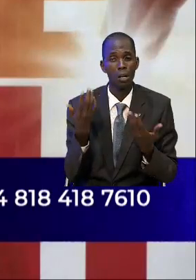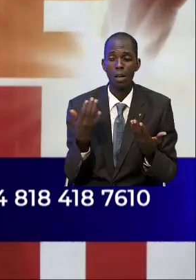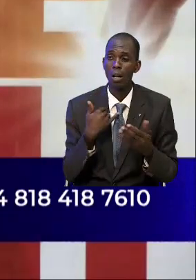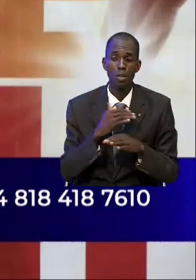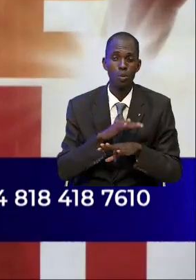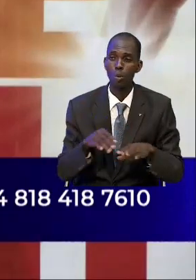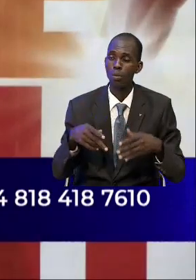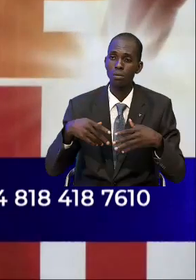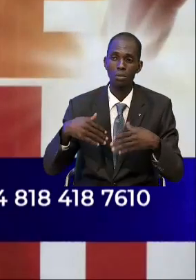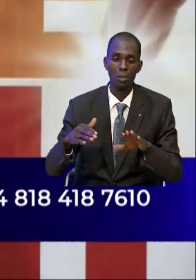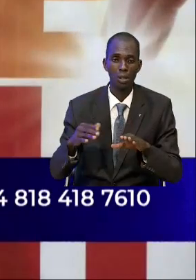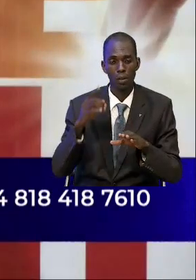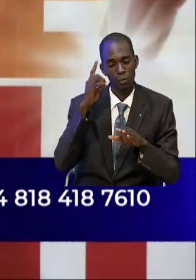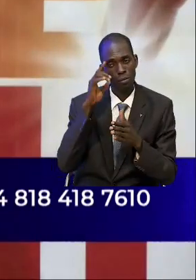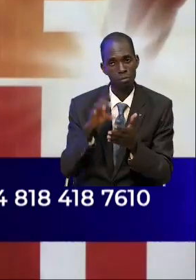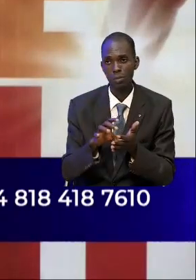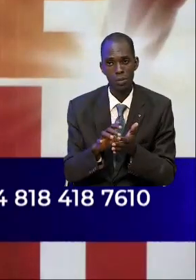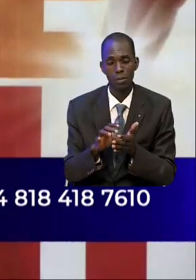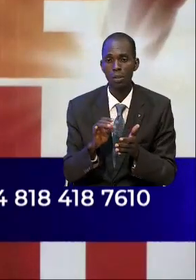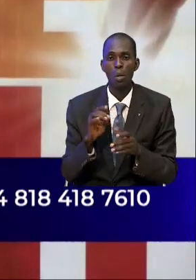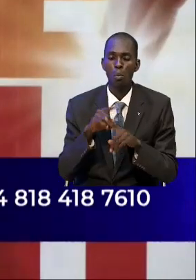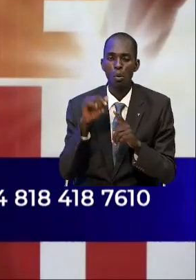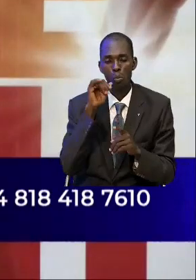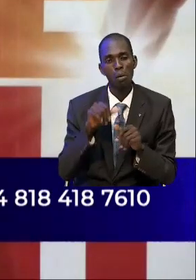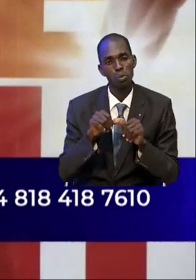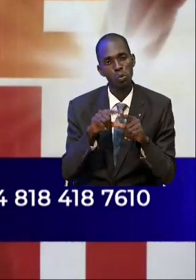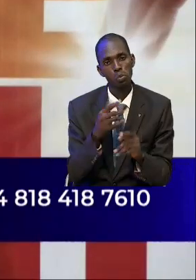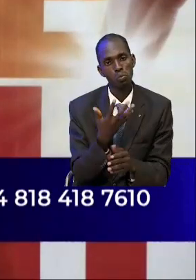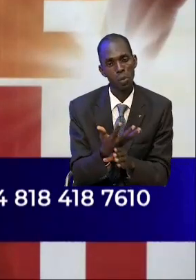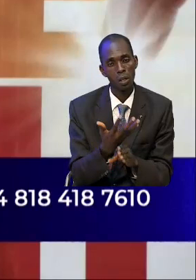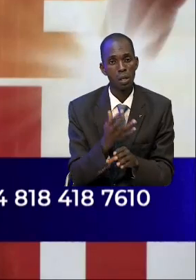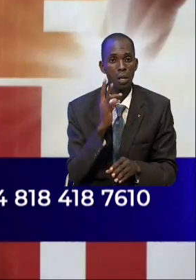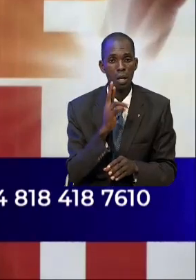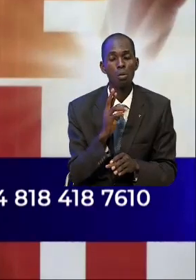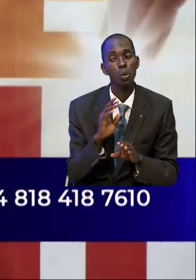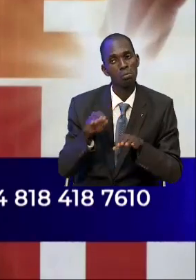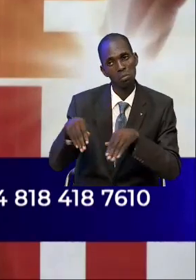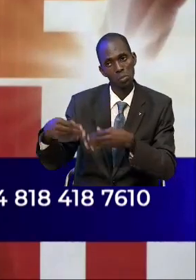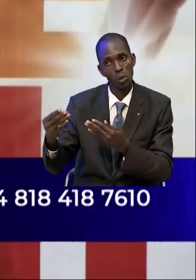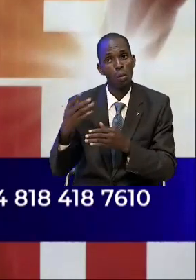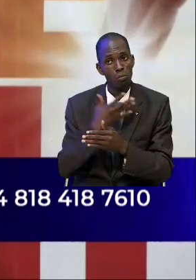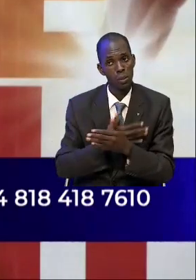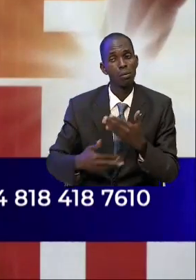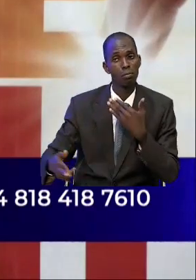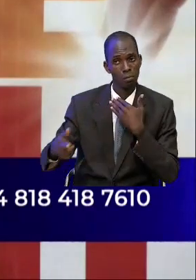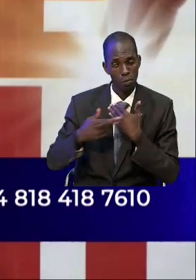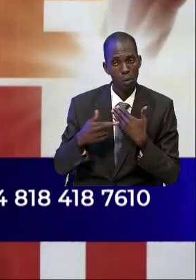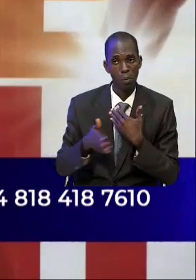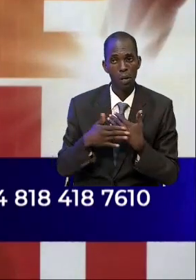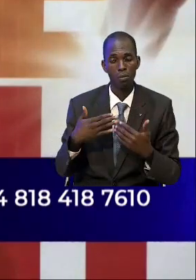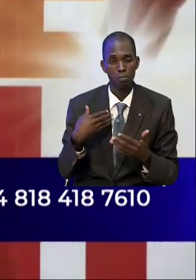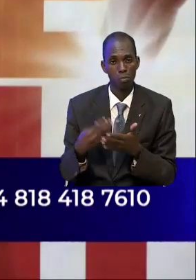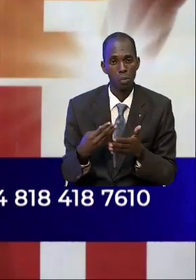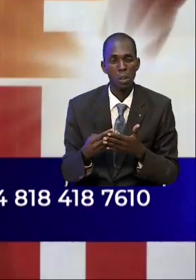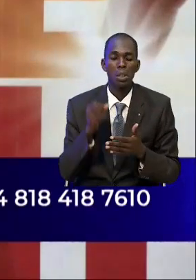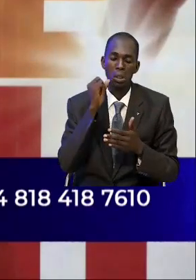pay. She's going to pay me back. So I told her that I don't sell credit. I'm not going to give her. She begged me. I said, okay, I'll